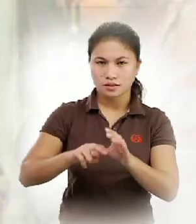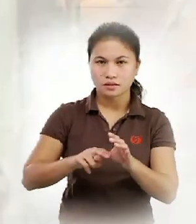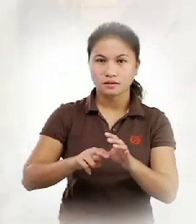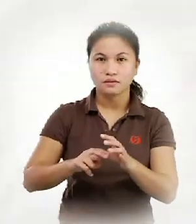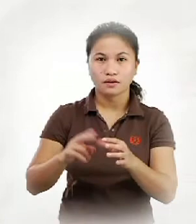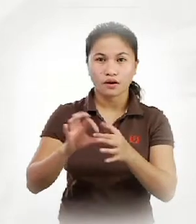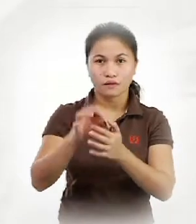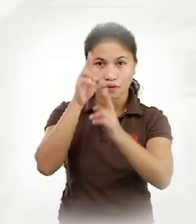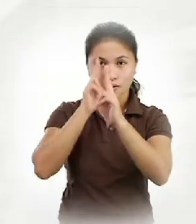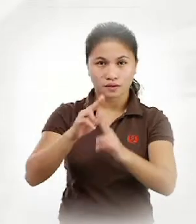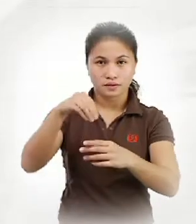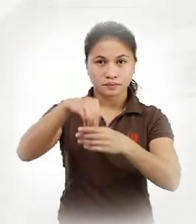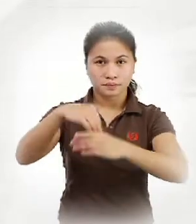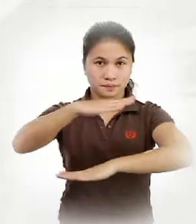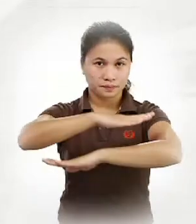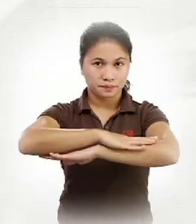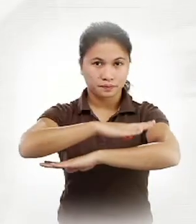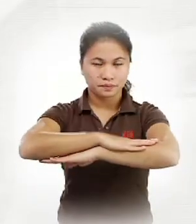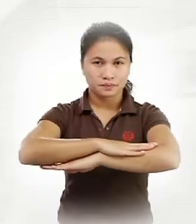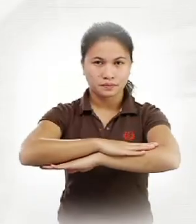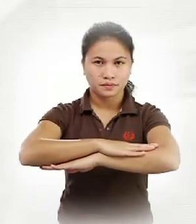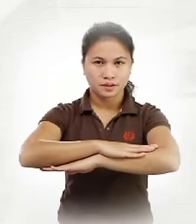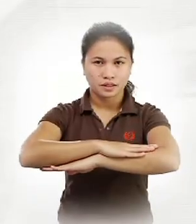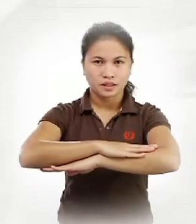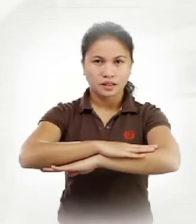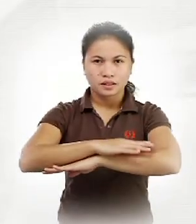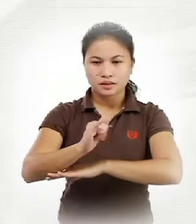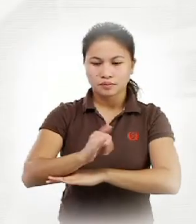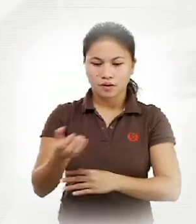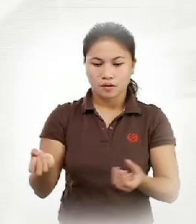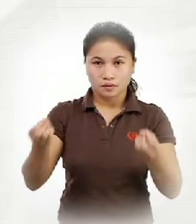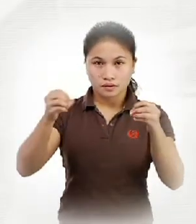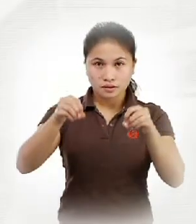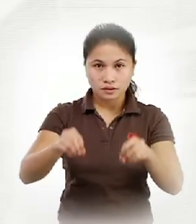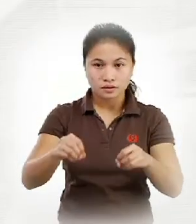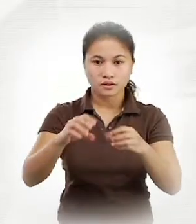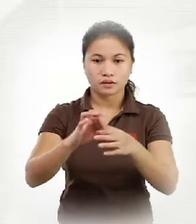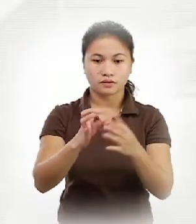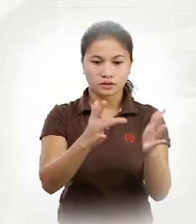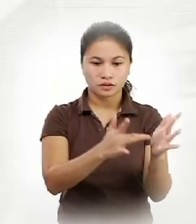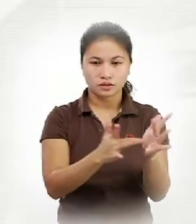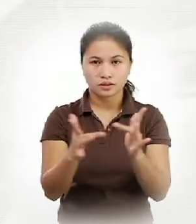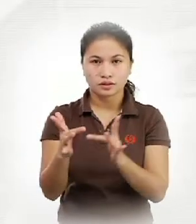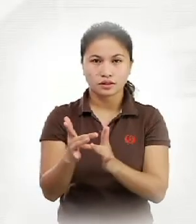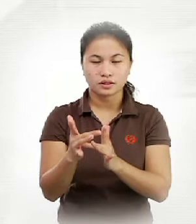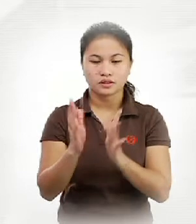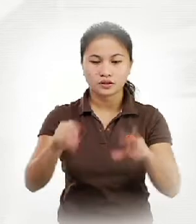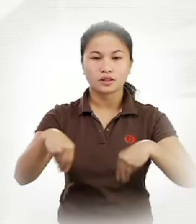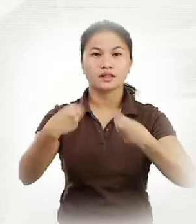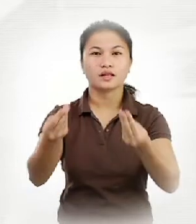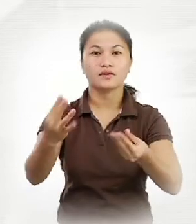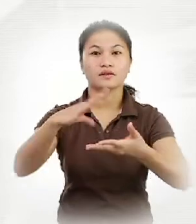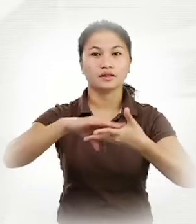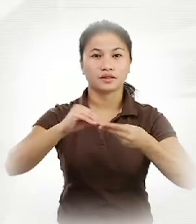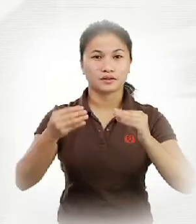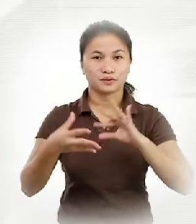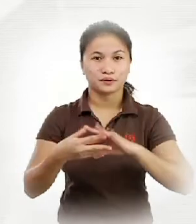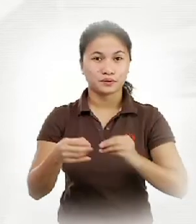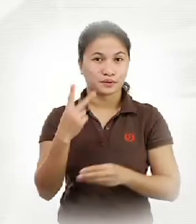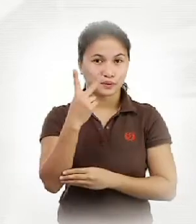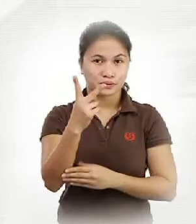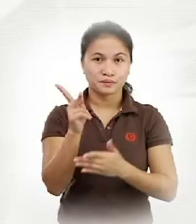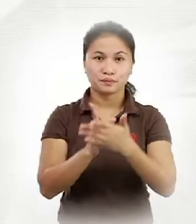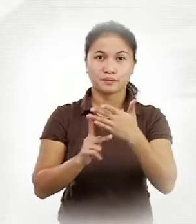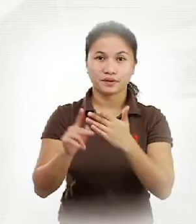table. This becomes an occasion for Jesus to give a parable. In fact, two